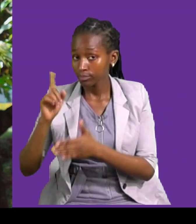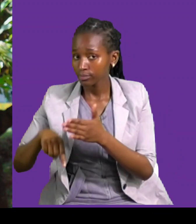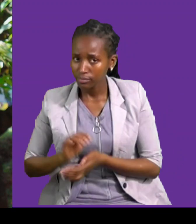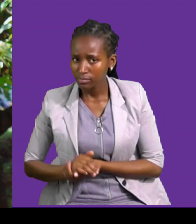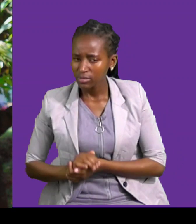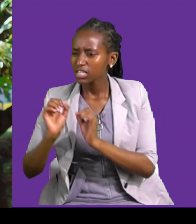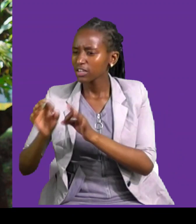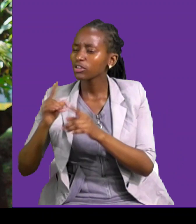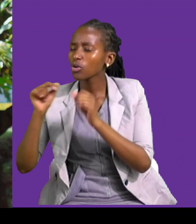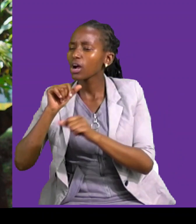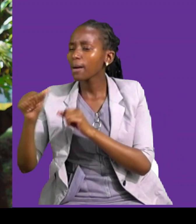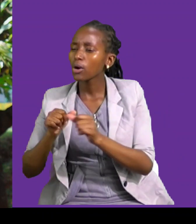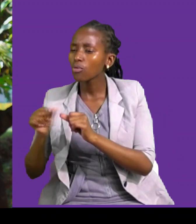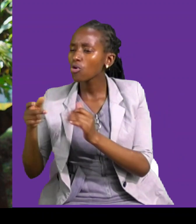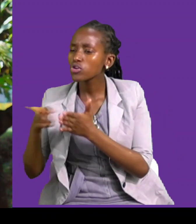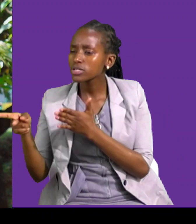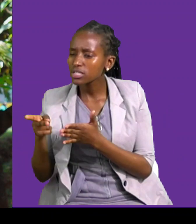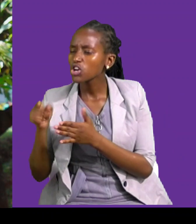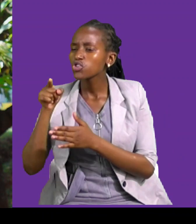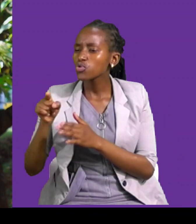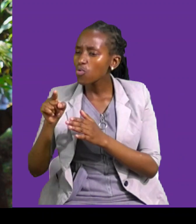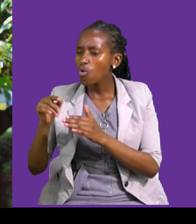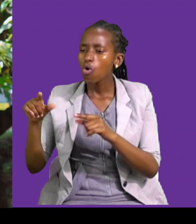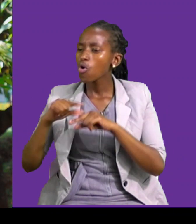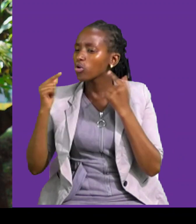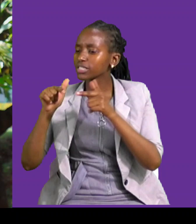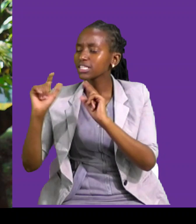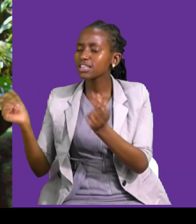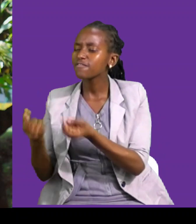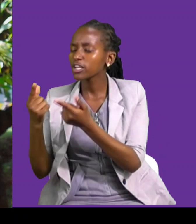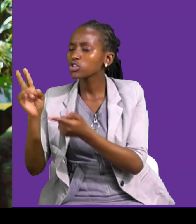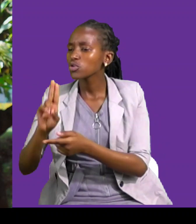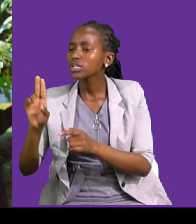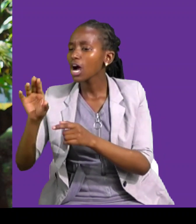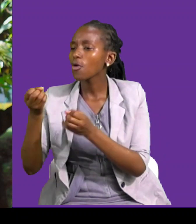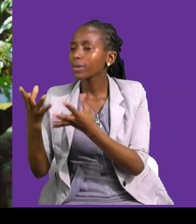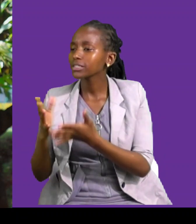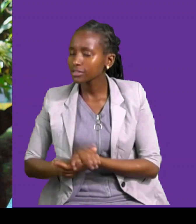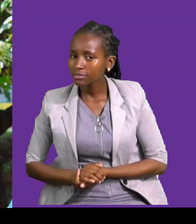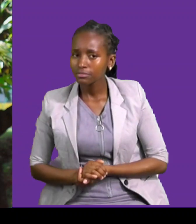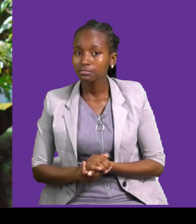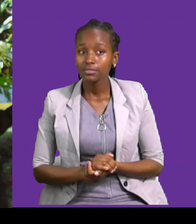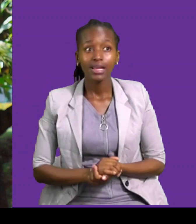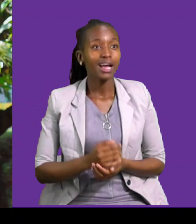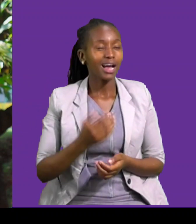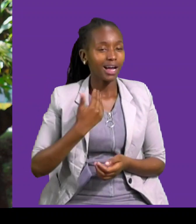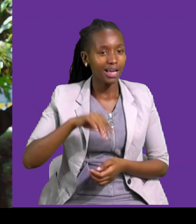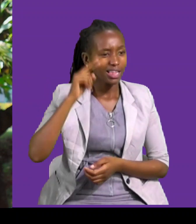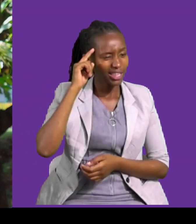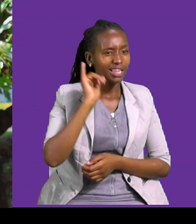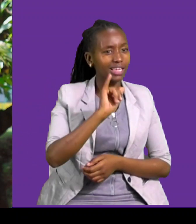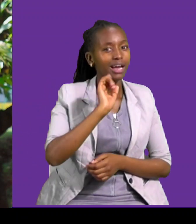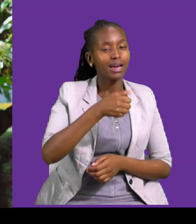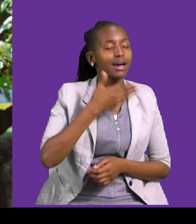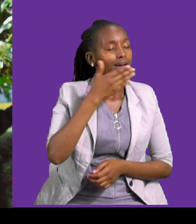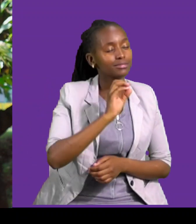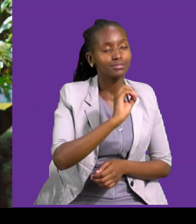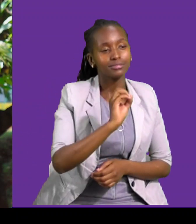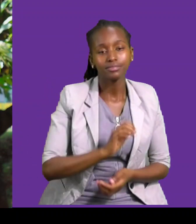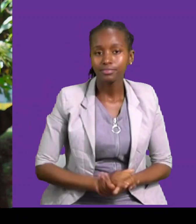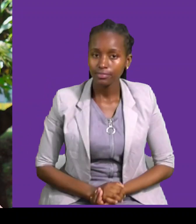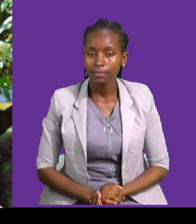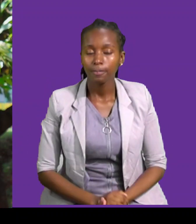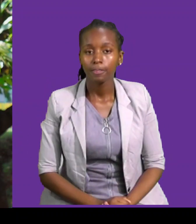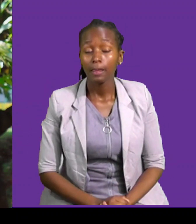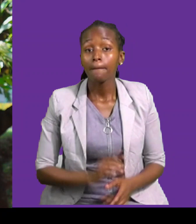how much did it cost you to host this kind of conference here in Kenya? I don't think it's a public figure I can say. Oh, okay, that's okay. Okay, yeah. Just for learning.